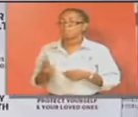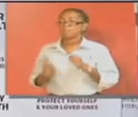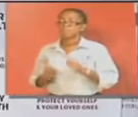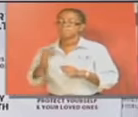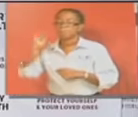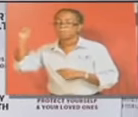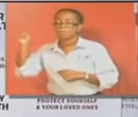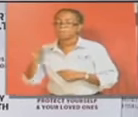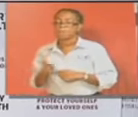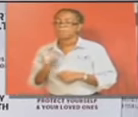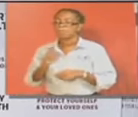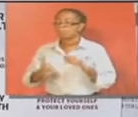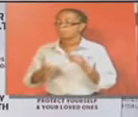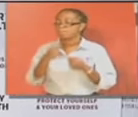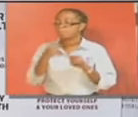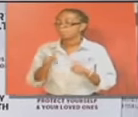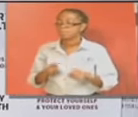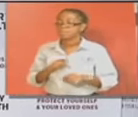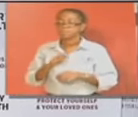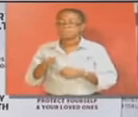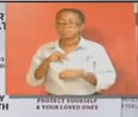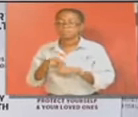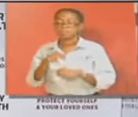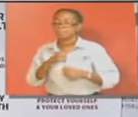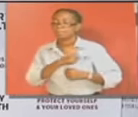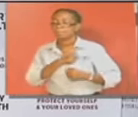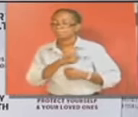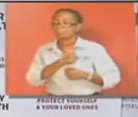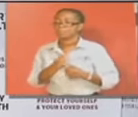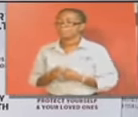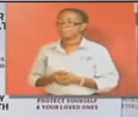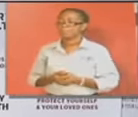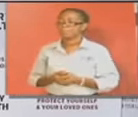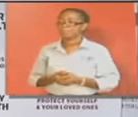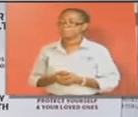Thank you very much. And back to CNC3, please.